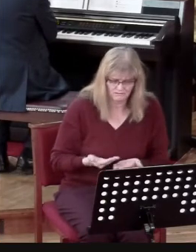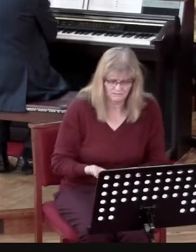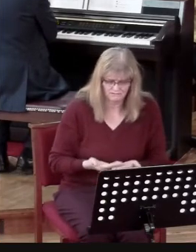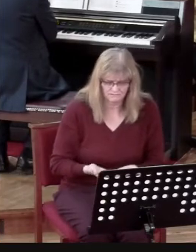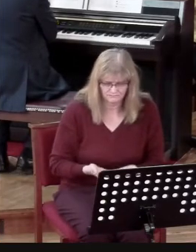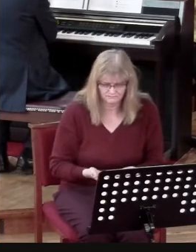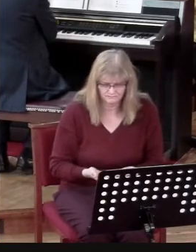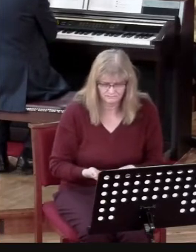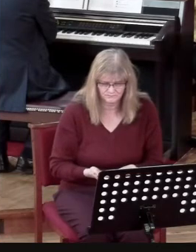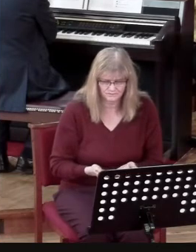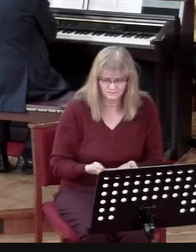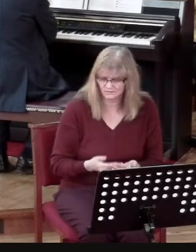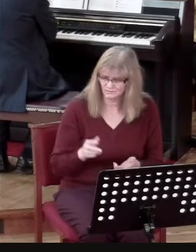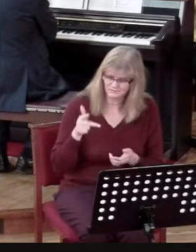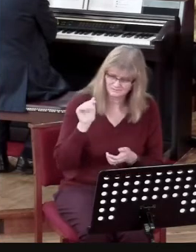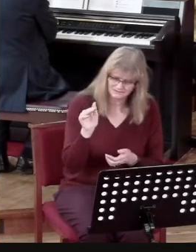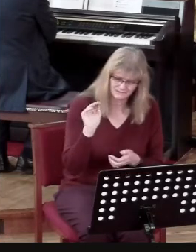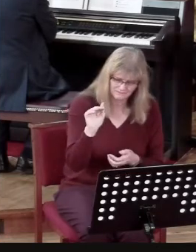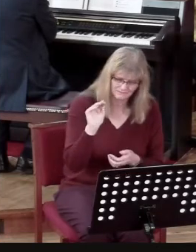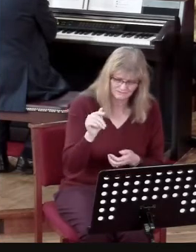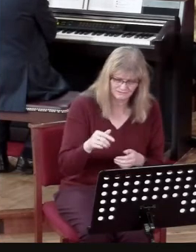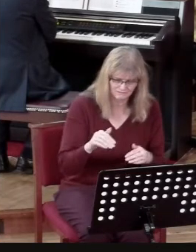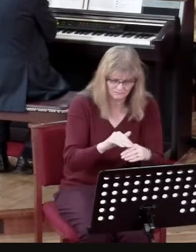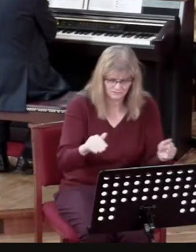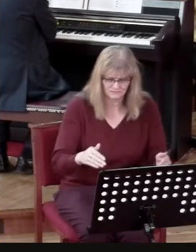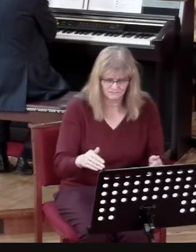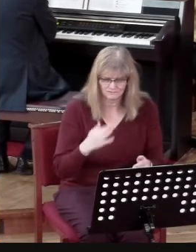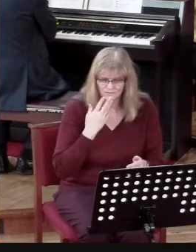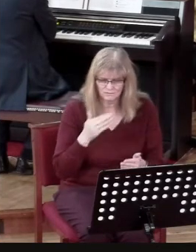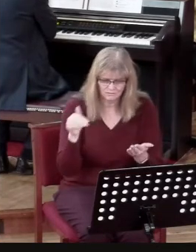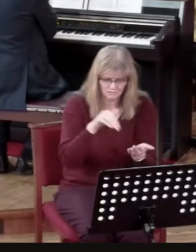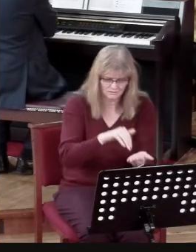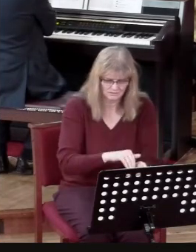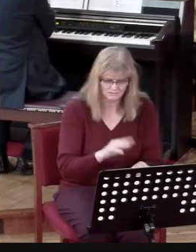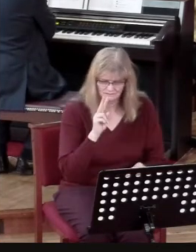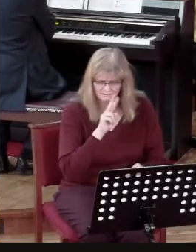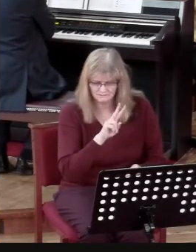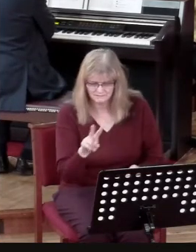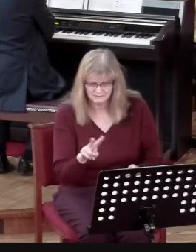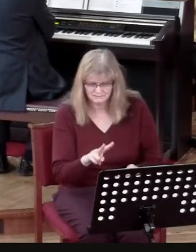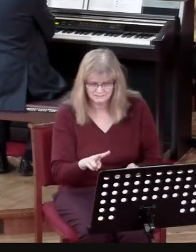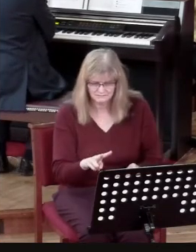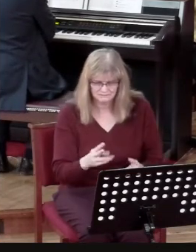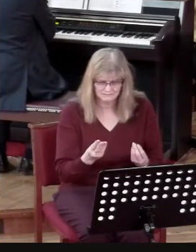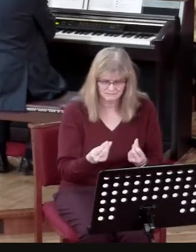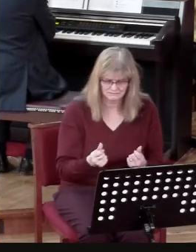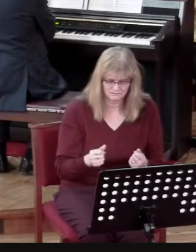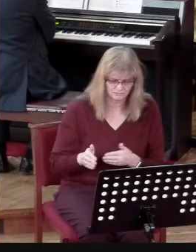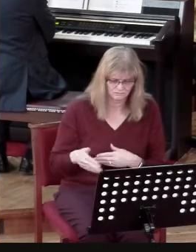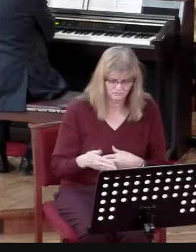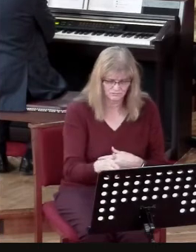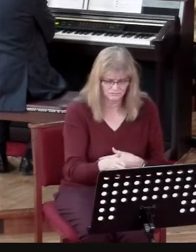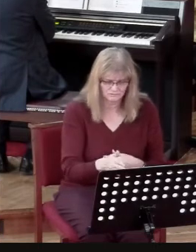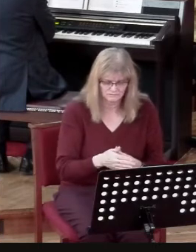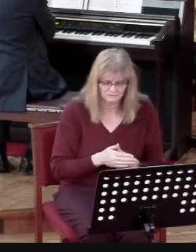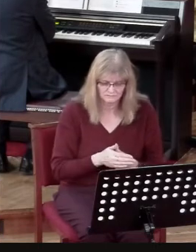from shore, about 100 yards. When they landed, they saw a fire of burning coals with the fish on it and some